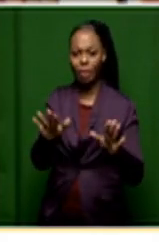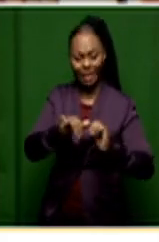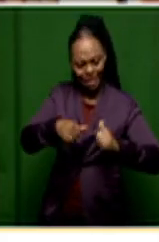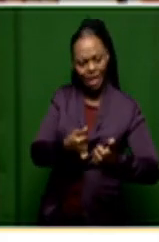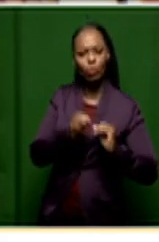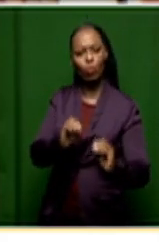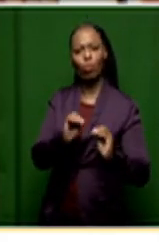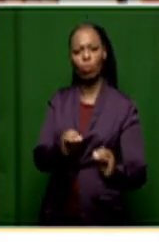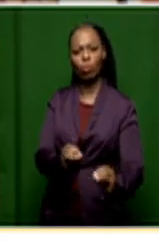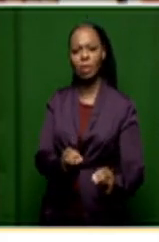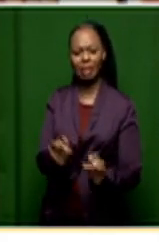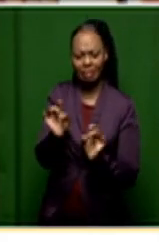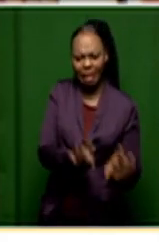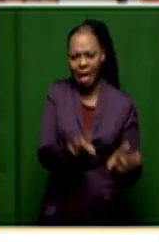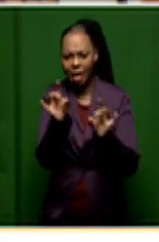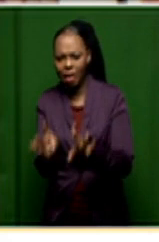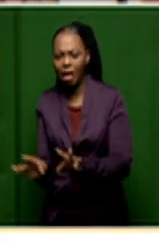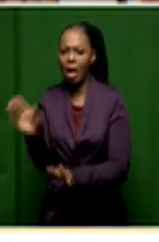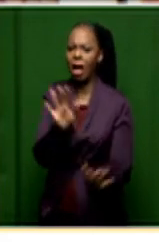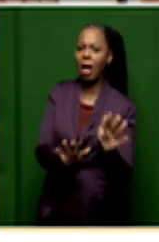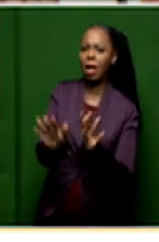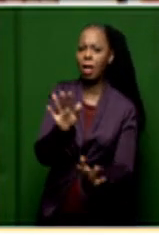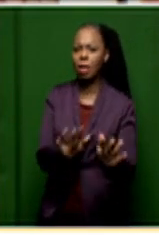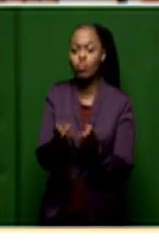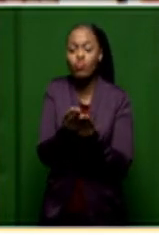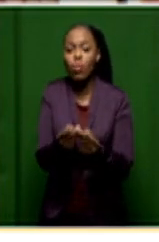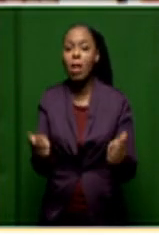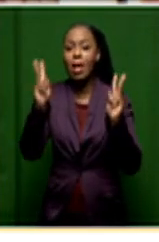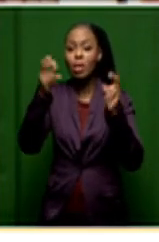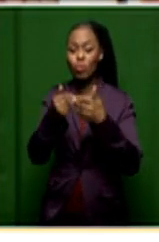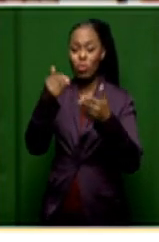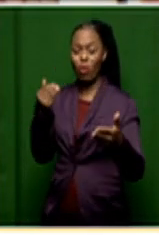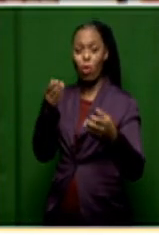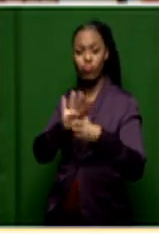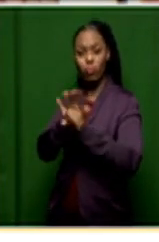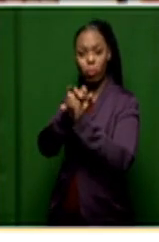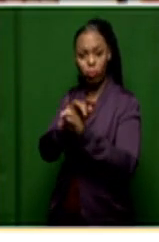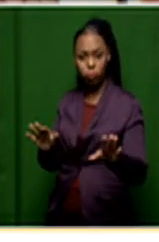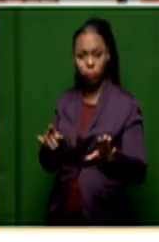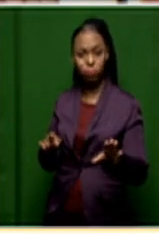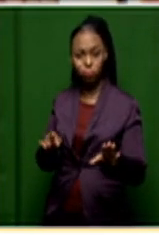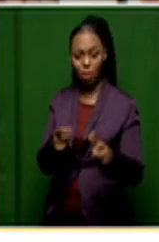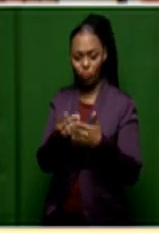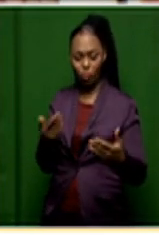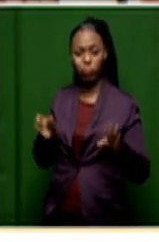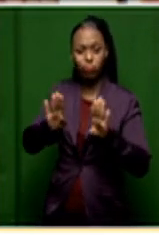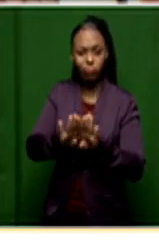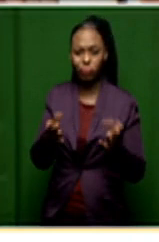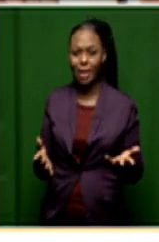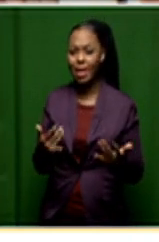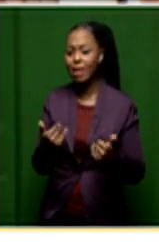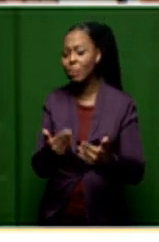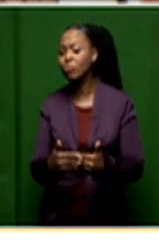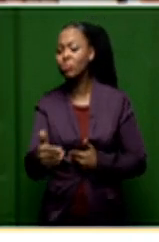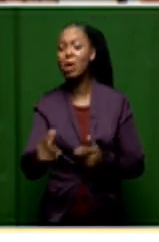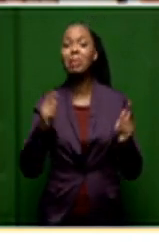and we've struggled. We haven't been able to address any of those issues prior to the pandemic. What's going to change